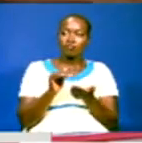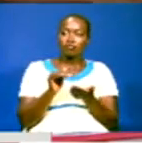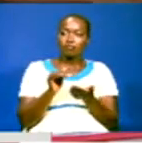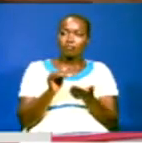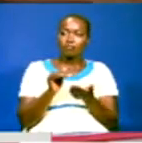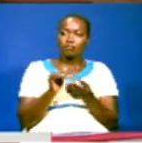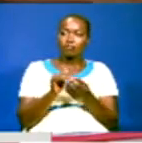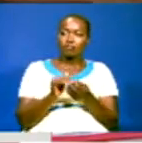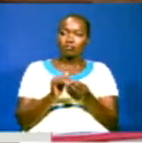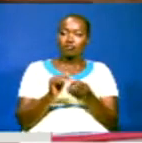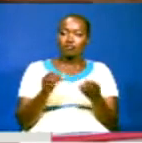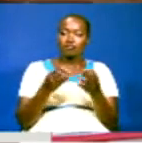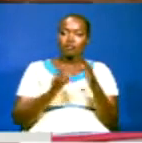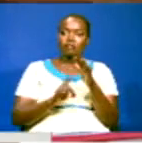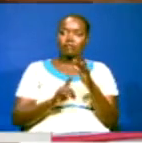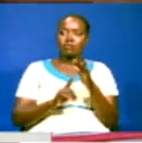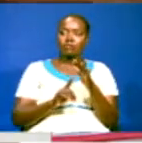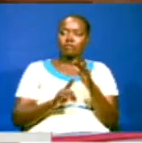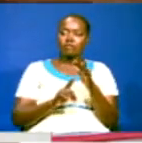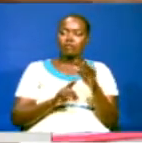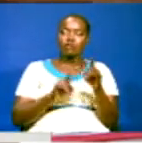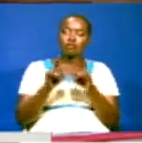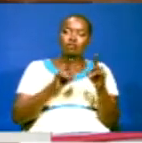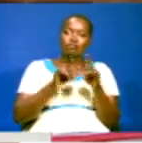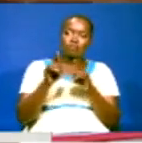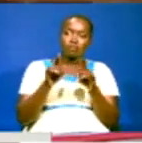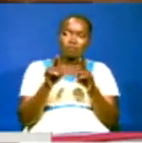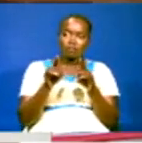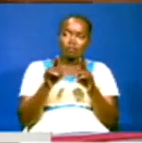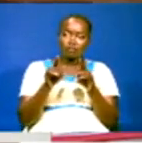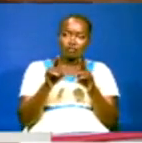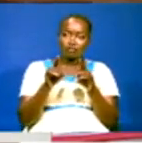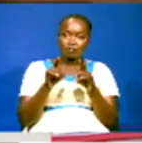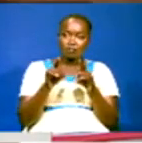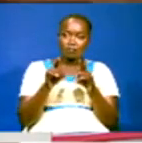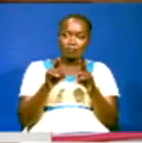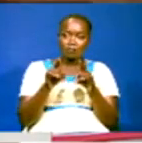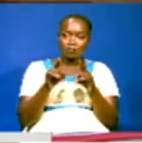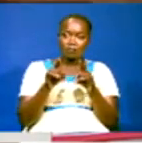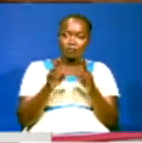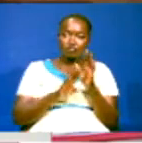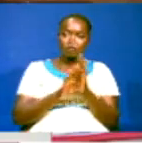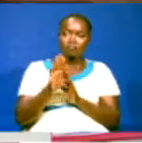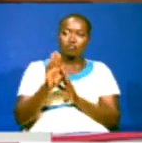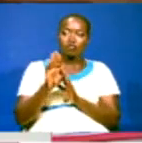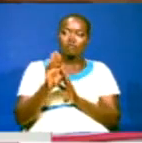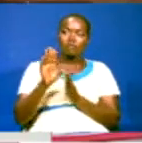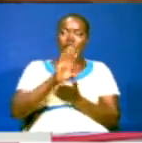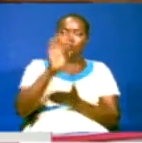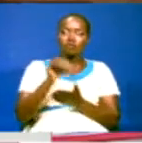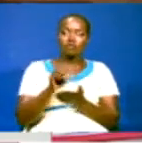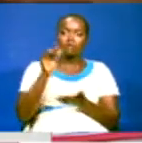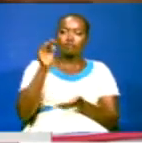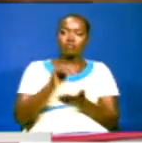the cut is given to a ministry like Minister of Tourism, that majorly, if you look at the development budget that was cut,